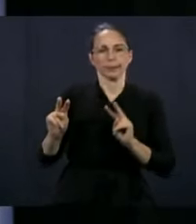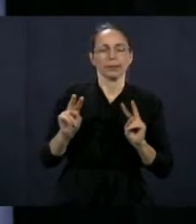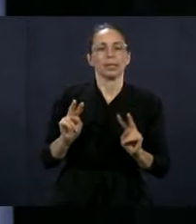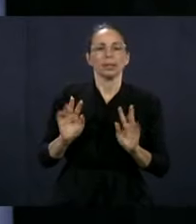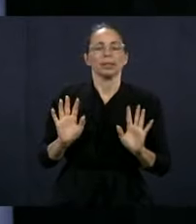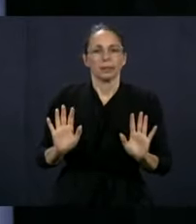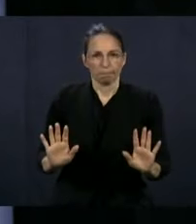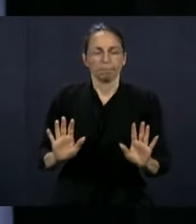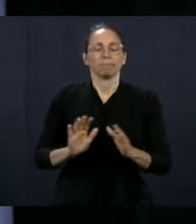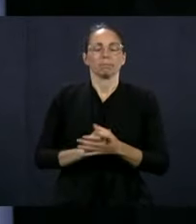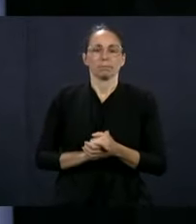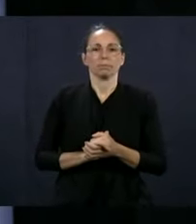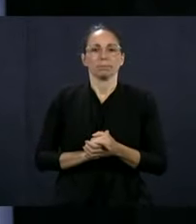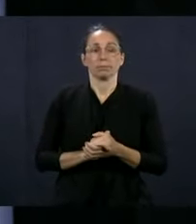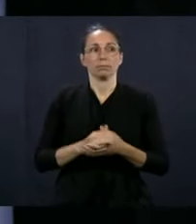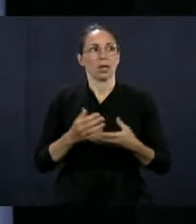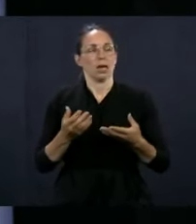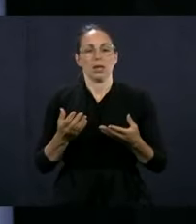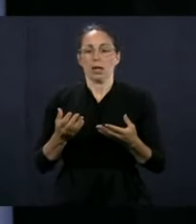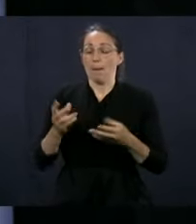of course, we continue